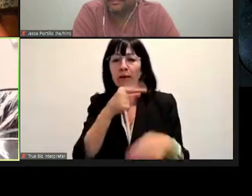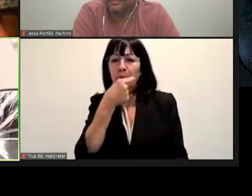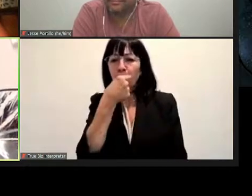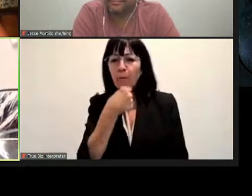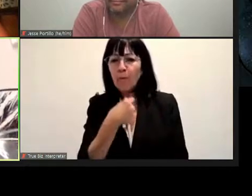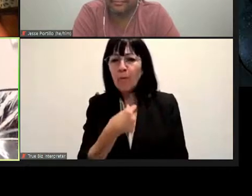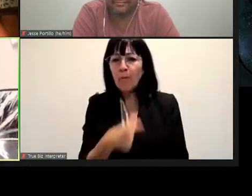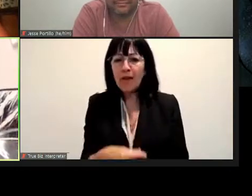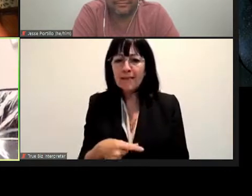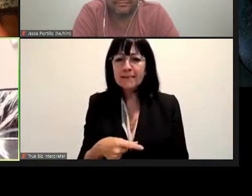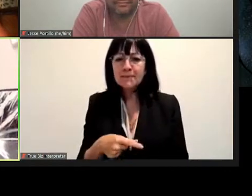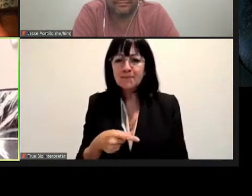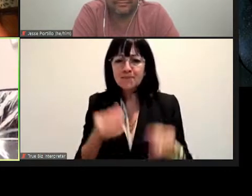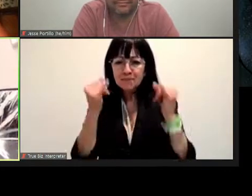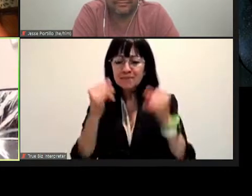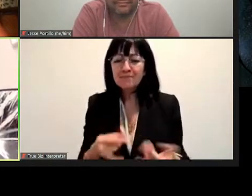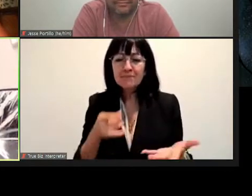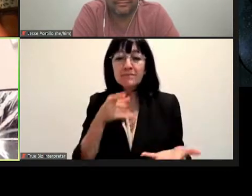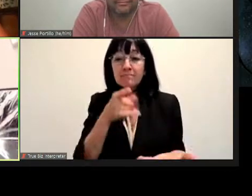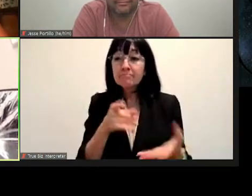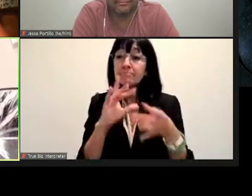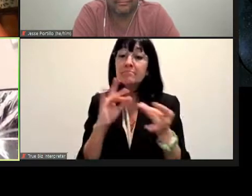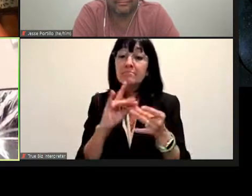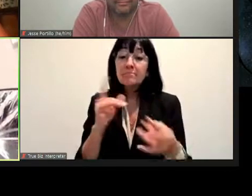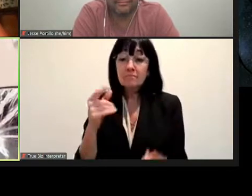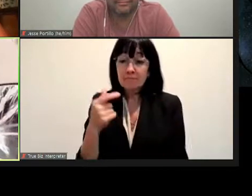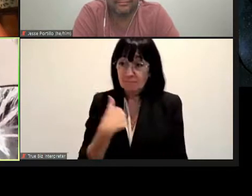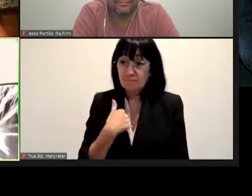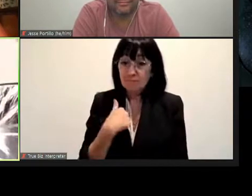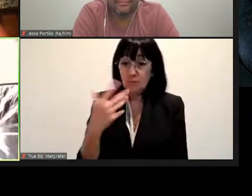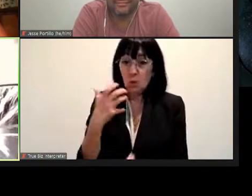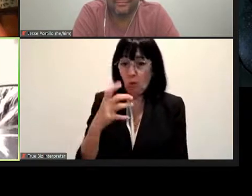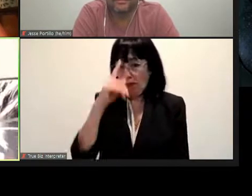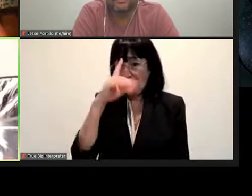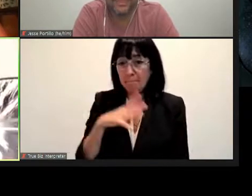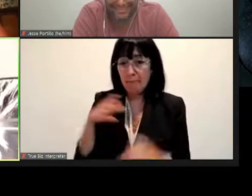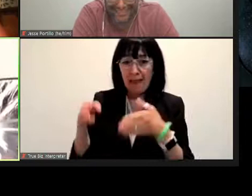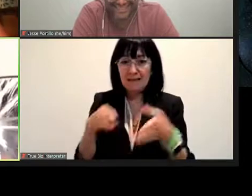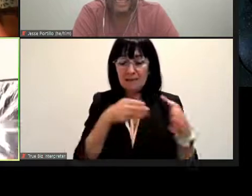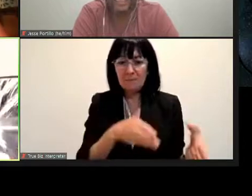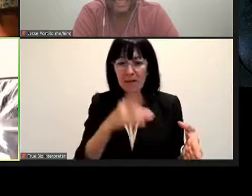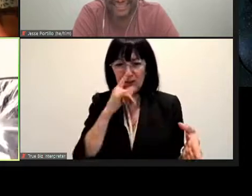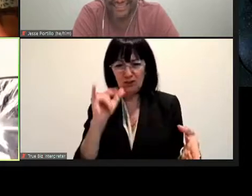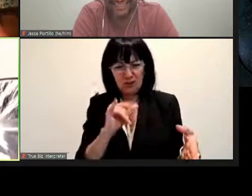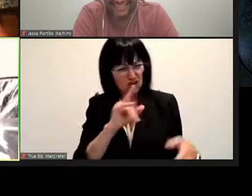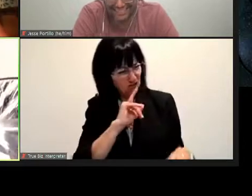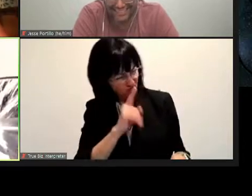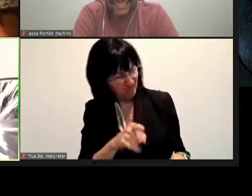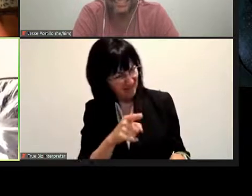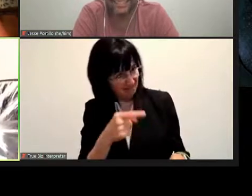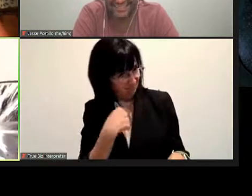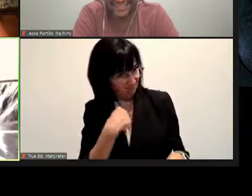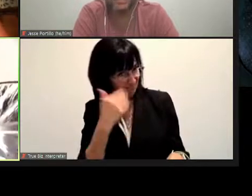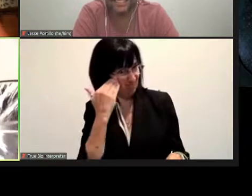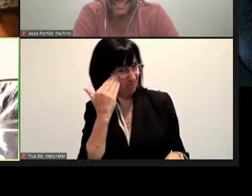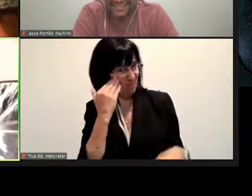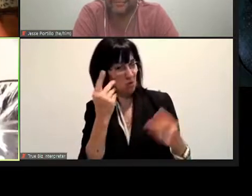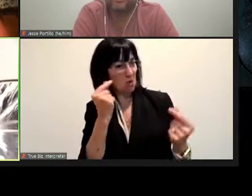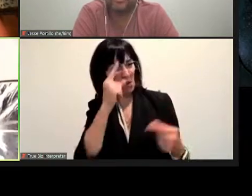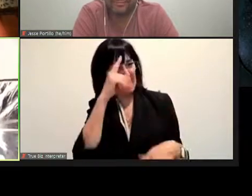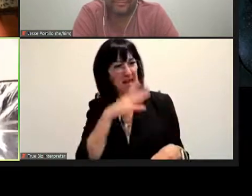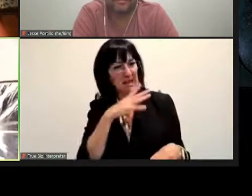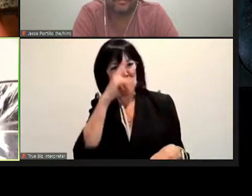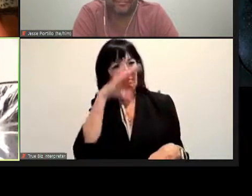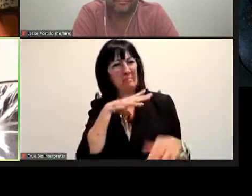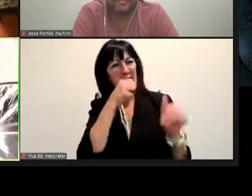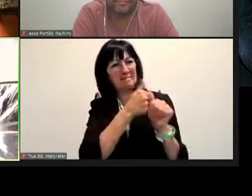want a pair of men's pants. Like, you know what they look like. Do I know what men's pants look like? Do you know what men's pants look like? Men don't know what men's pants